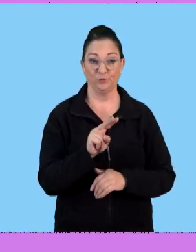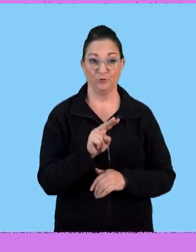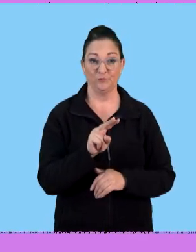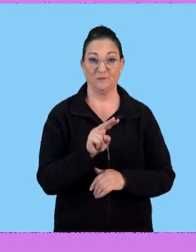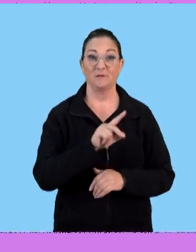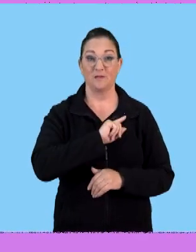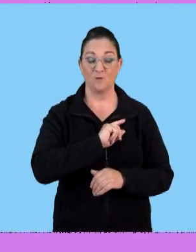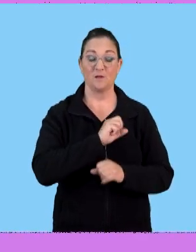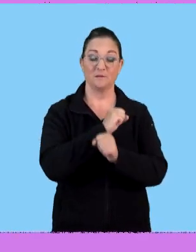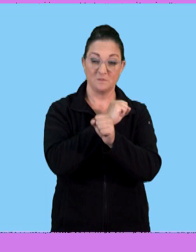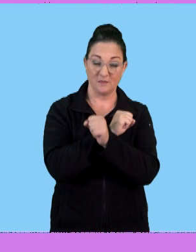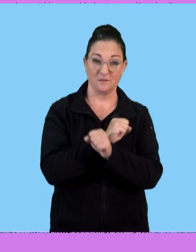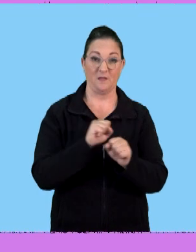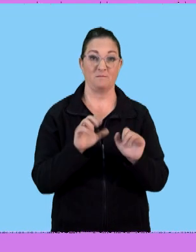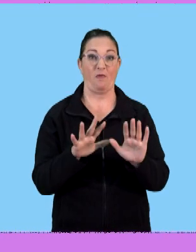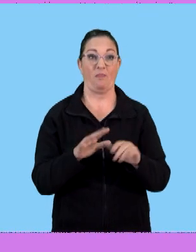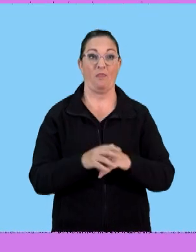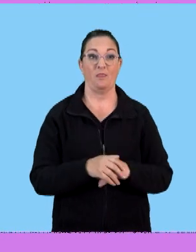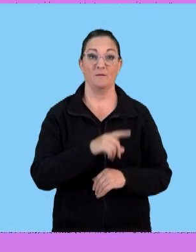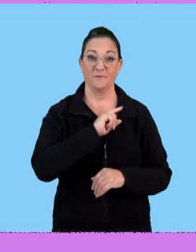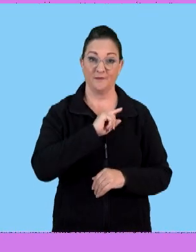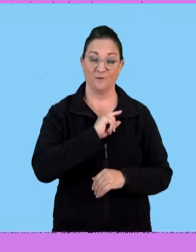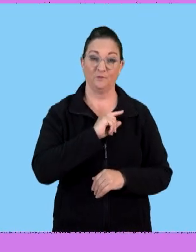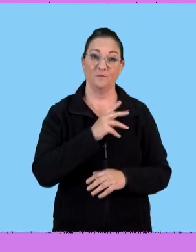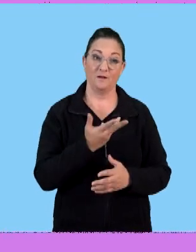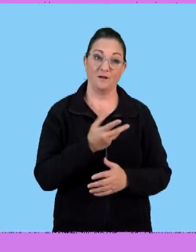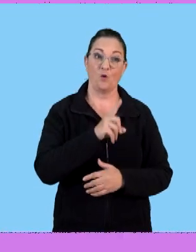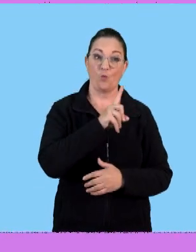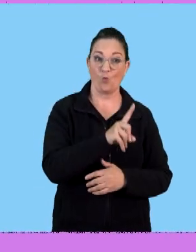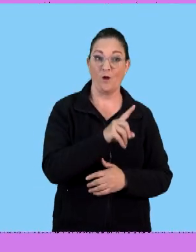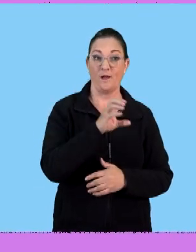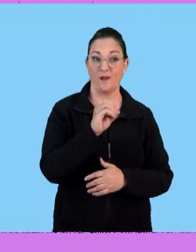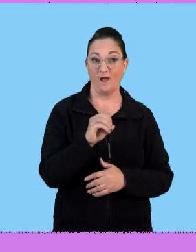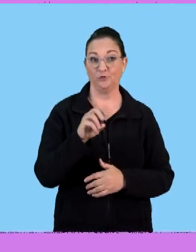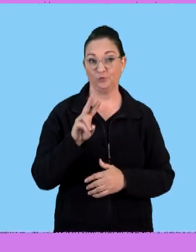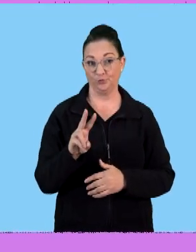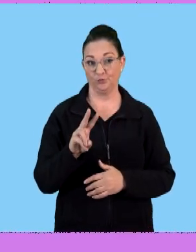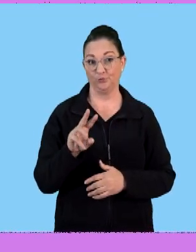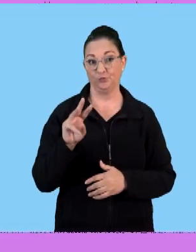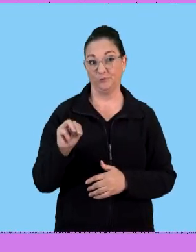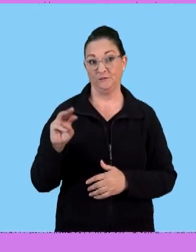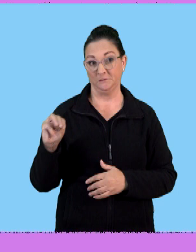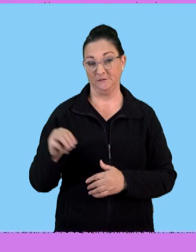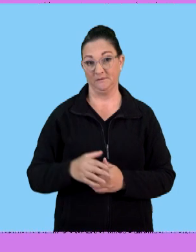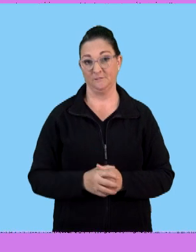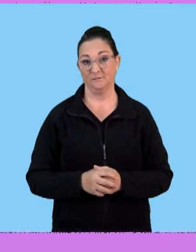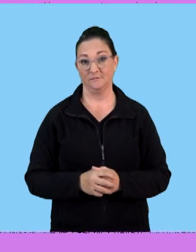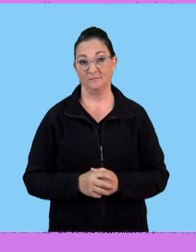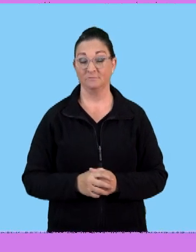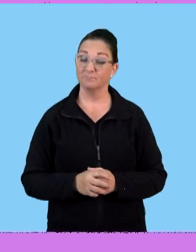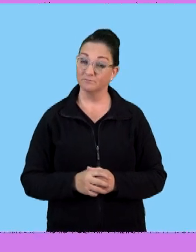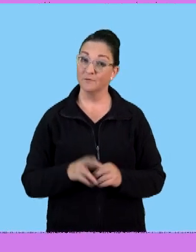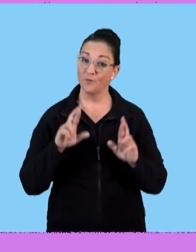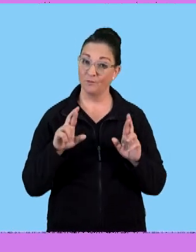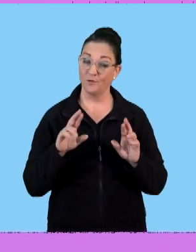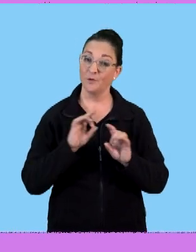by 10. Right? So therefore, this will then be 102 millimeters.